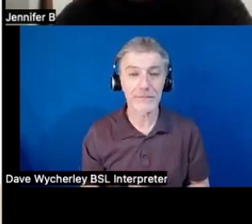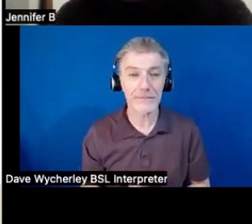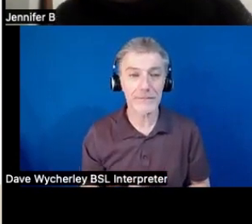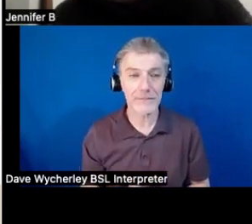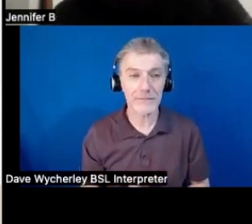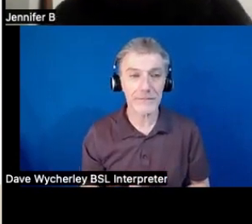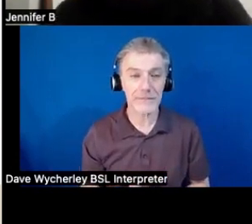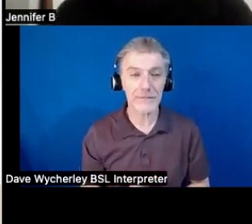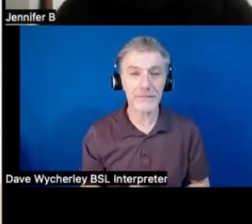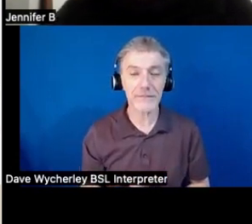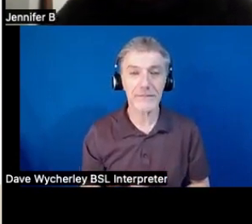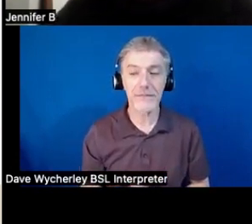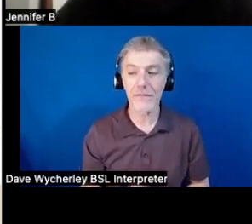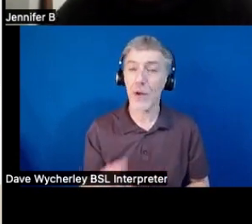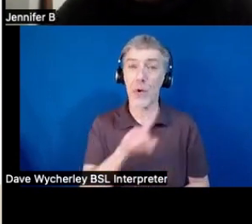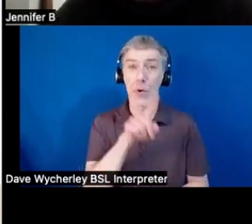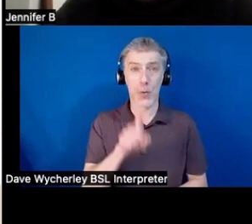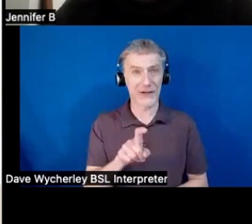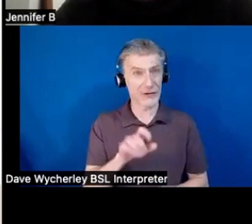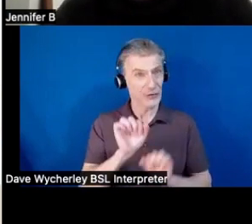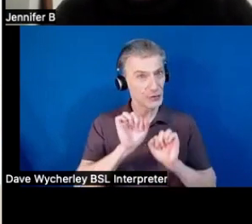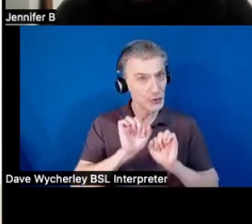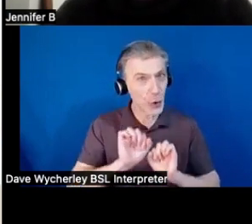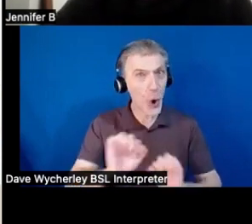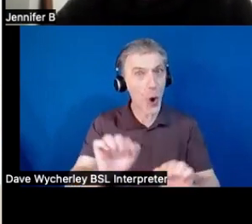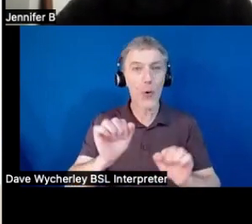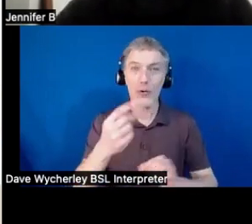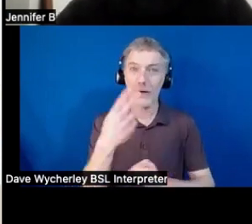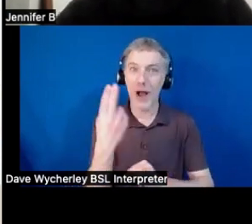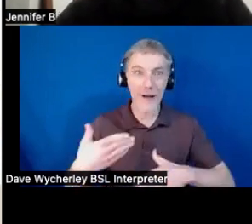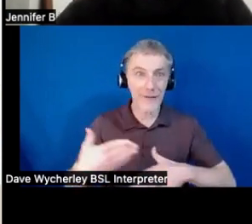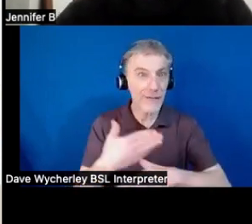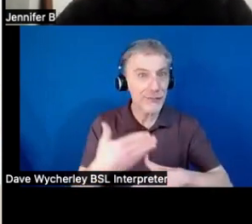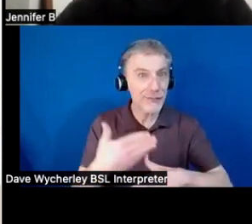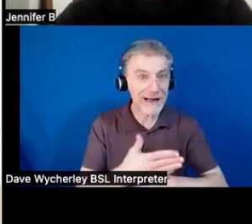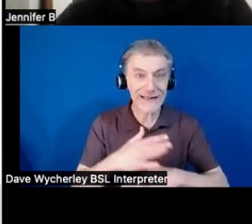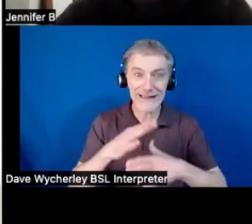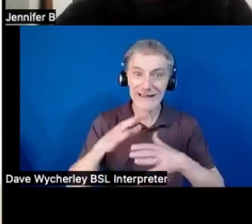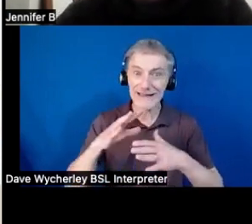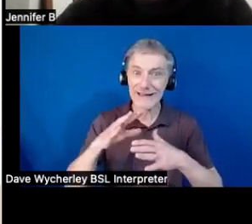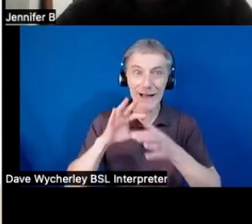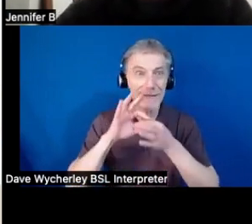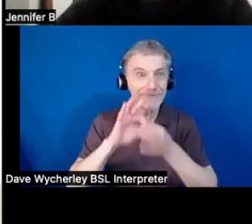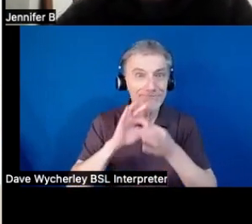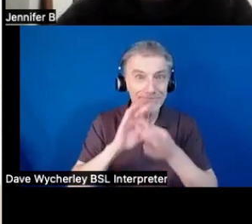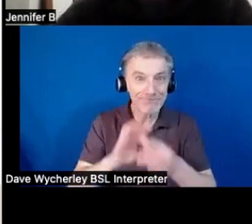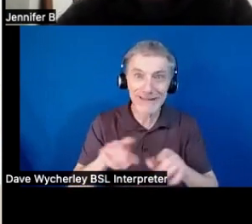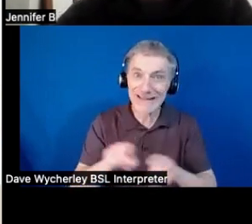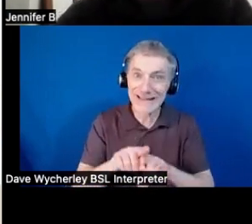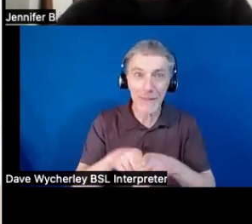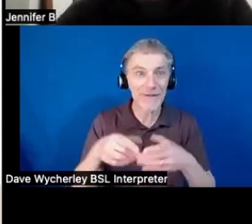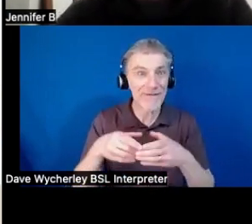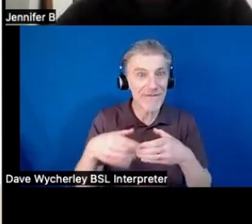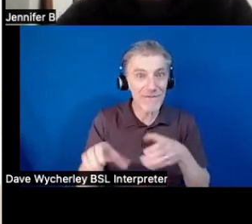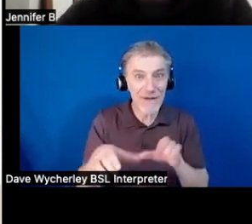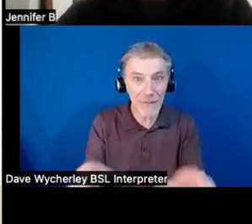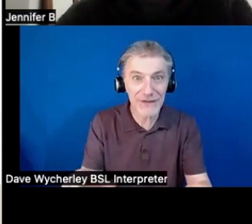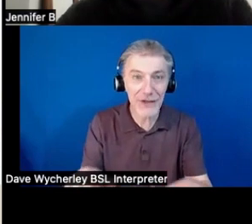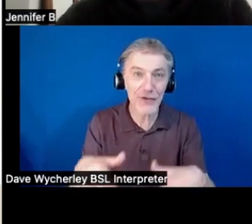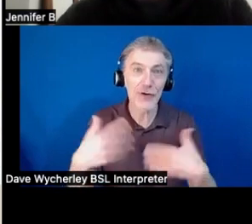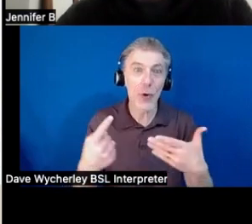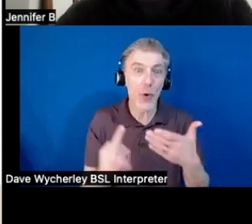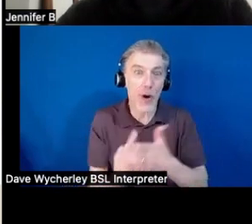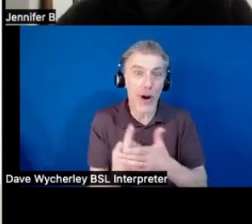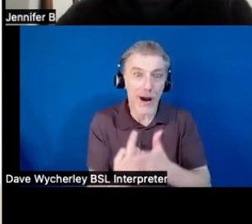So, how might your practice engage with intermittence and fragmentation? And what might that look like in the forms of creativity,